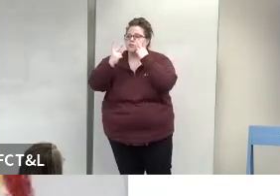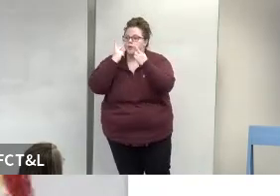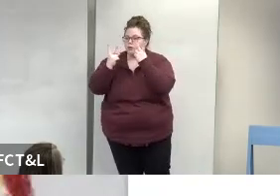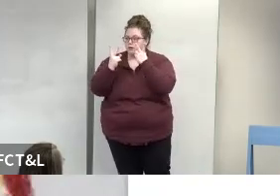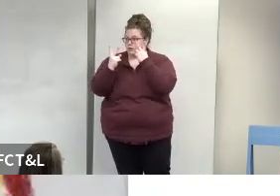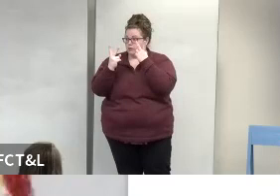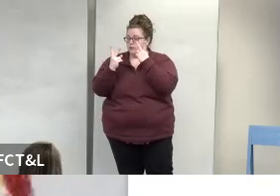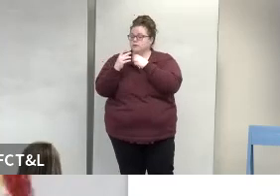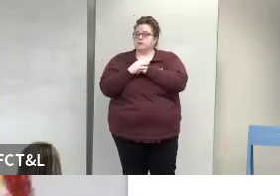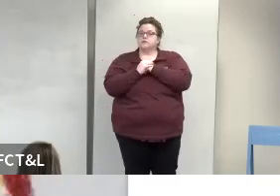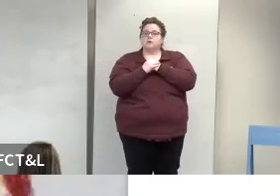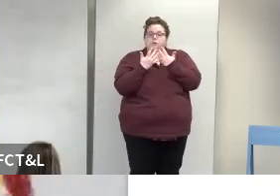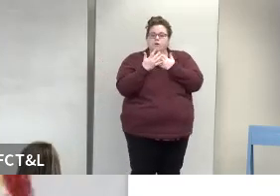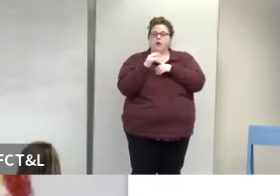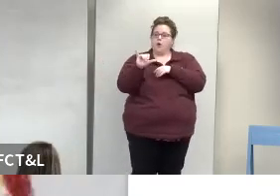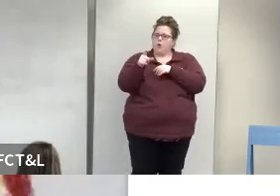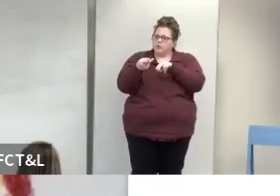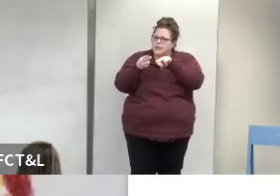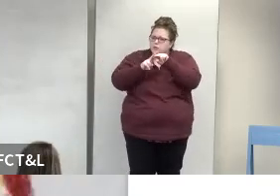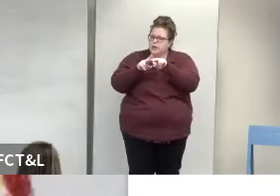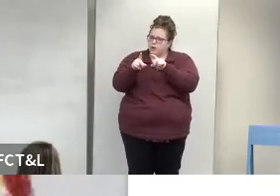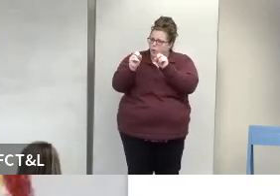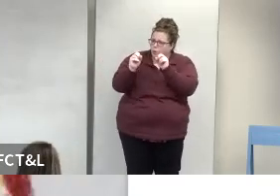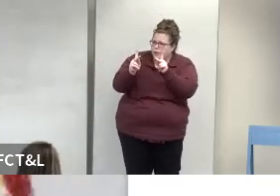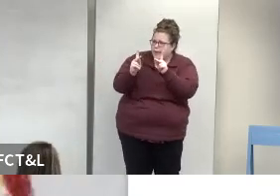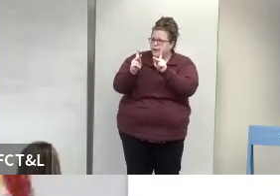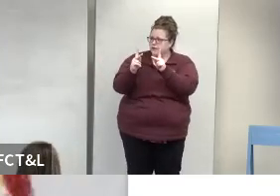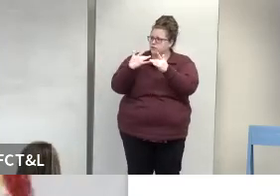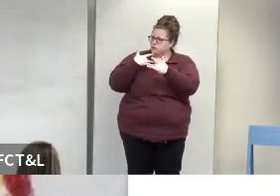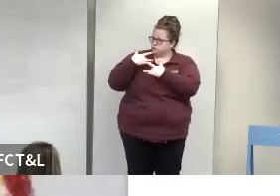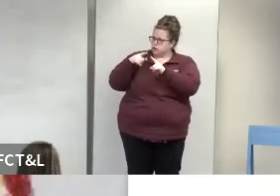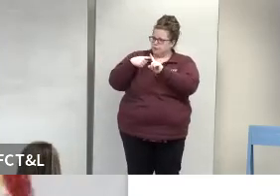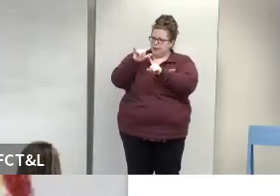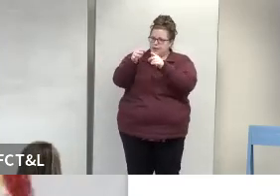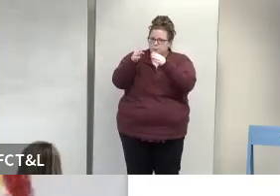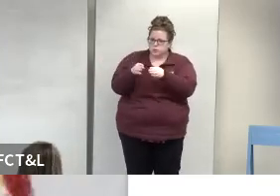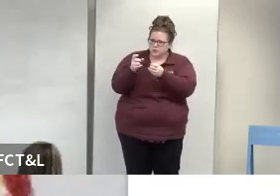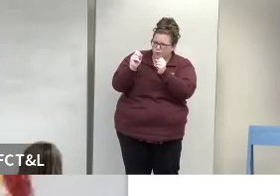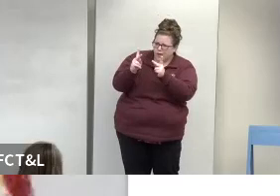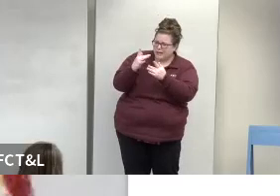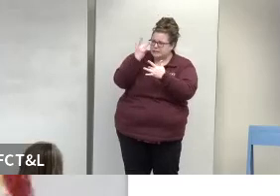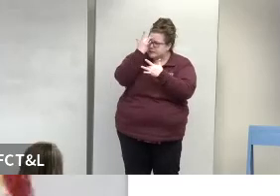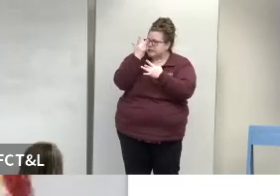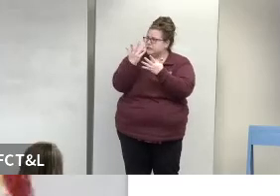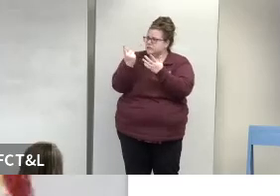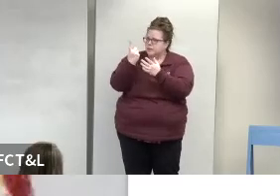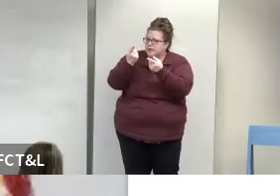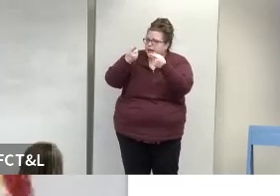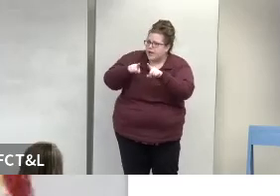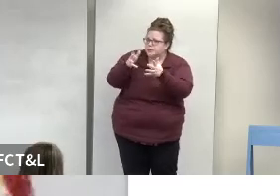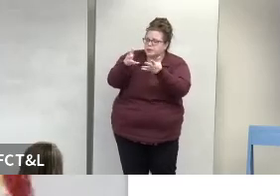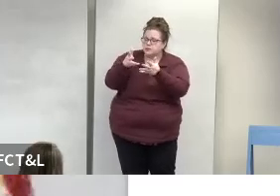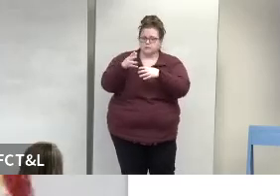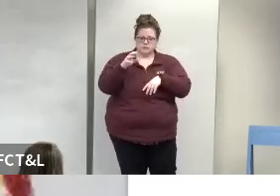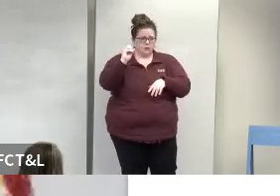and it's not meant to be negative. It's meant to be informational. So someone may say, oh, well, Katie, you've gained weight. Are you okay? Have you been